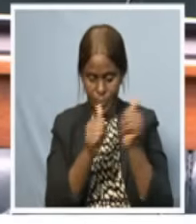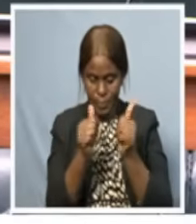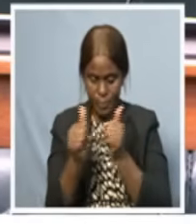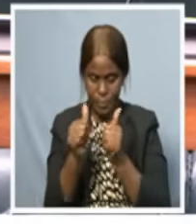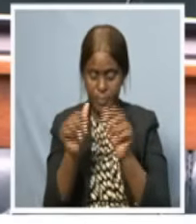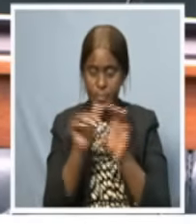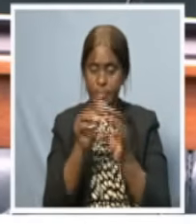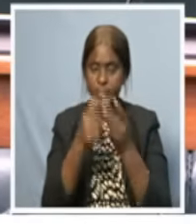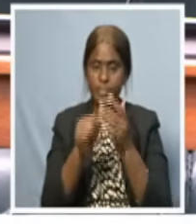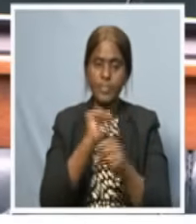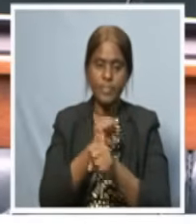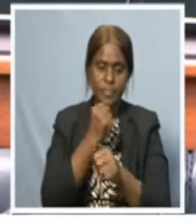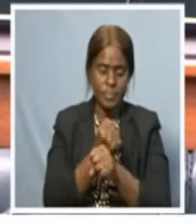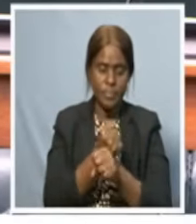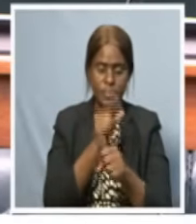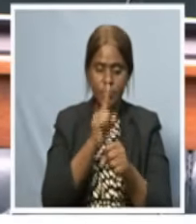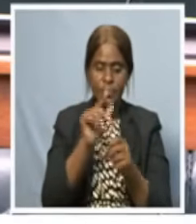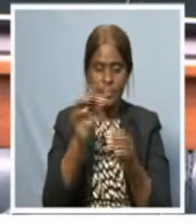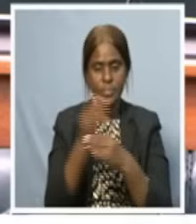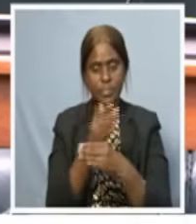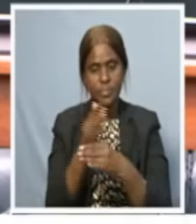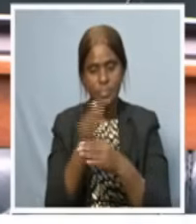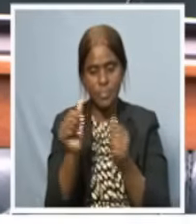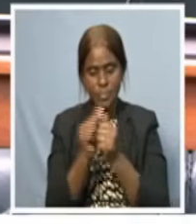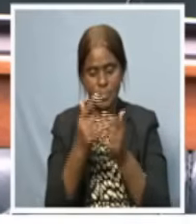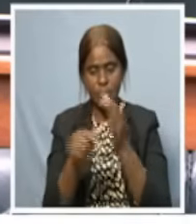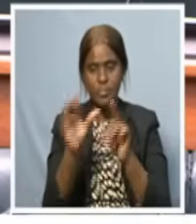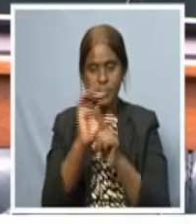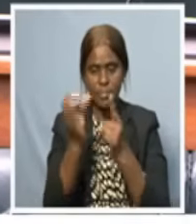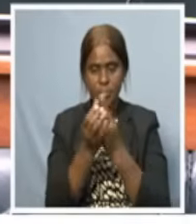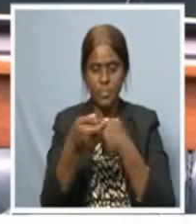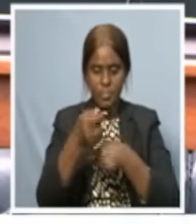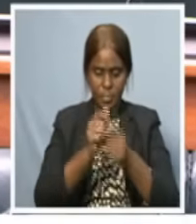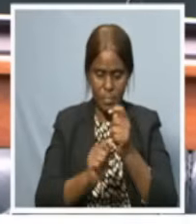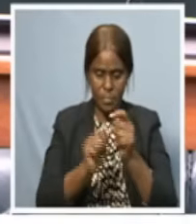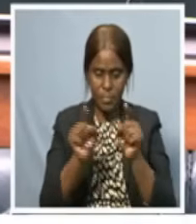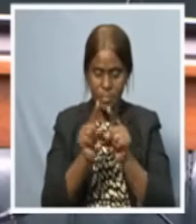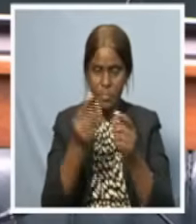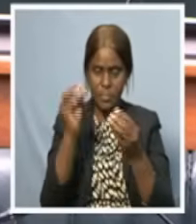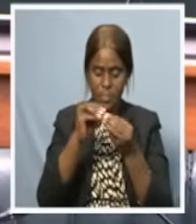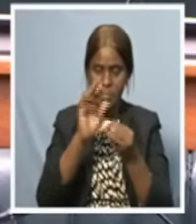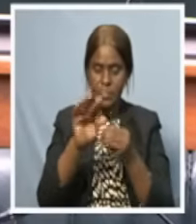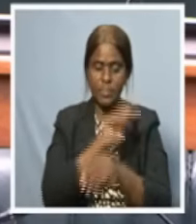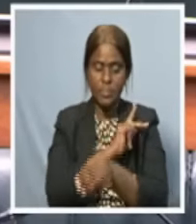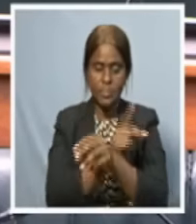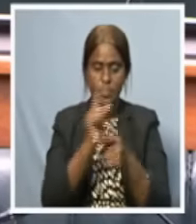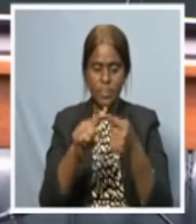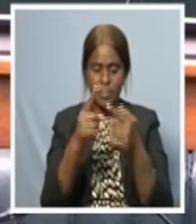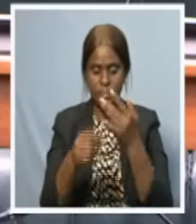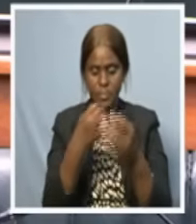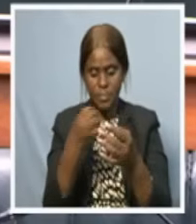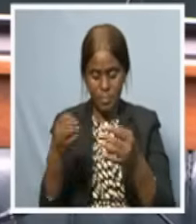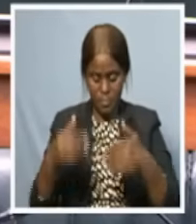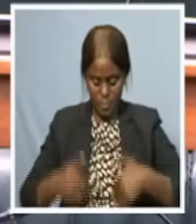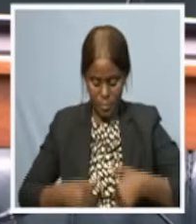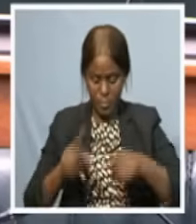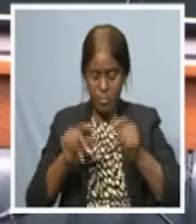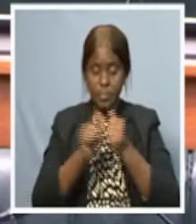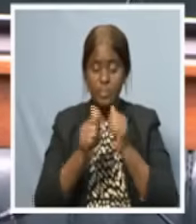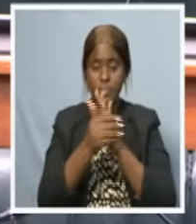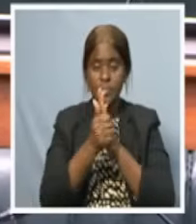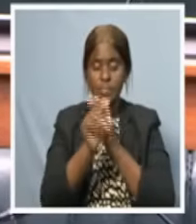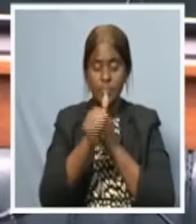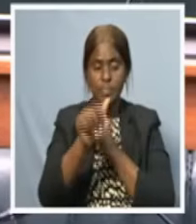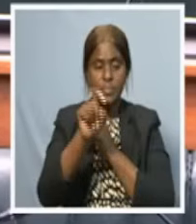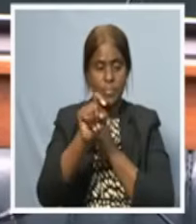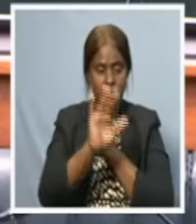connectivity, innovation, entrepreneurship, and cultural exchange. It has the potential to equip our young people with the